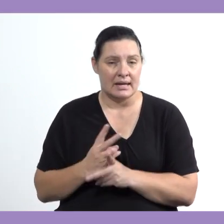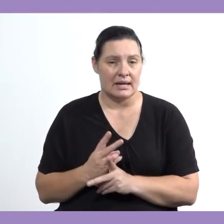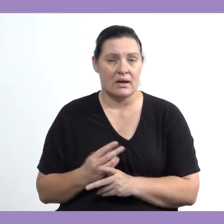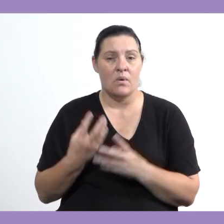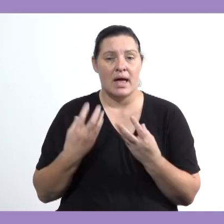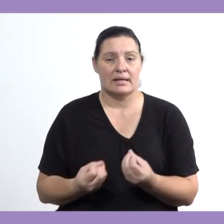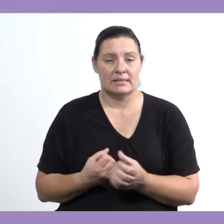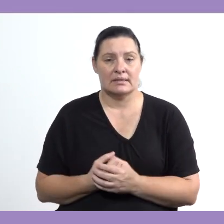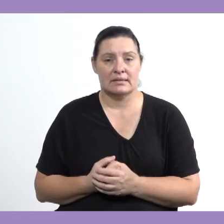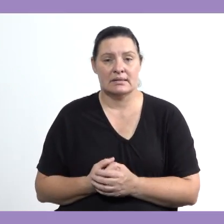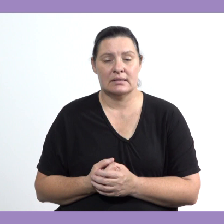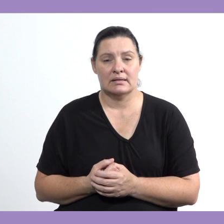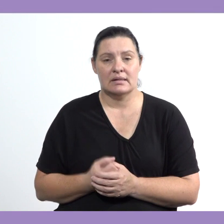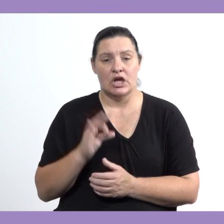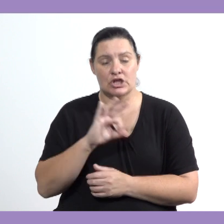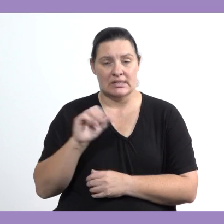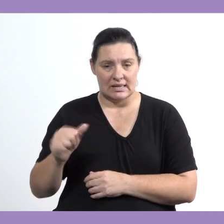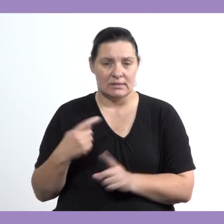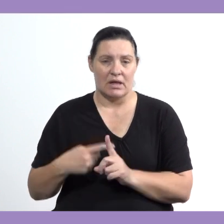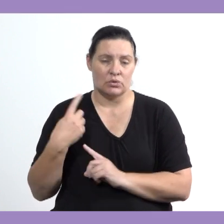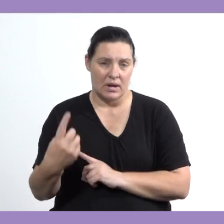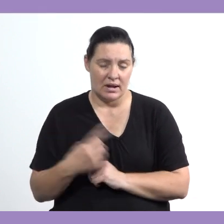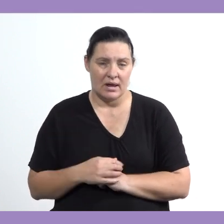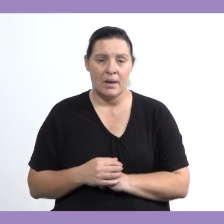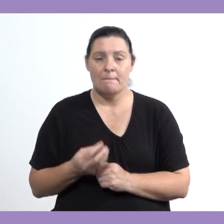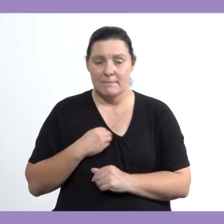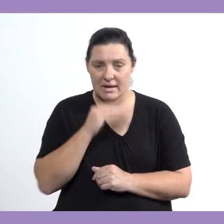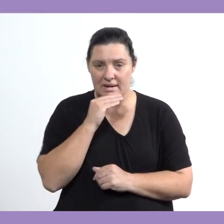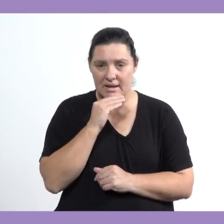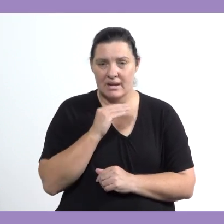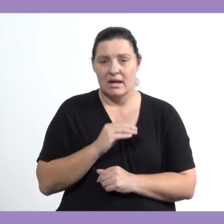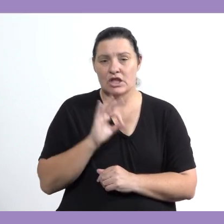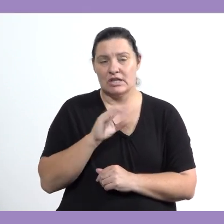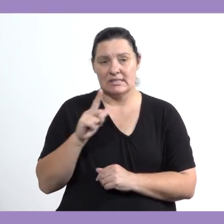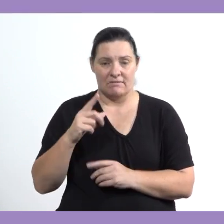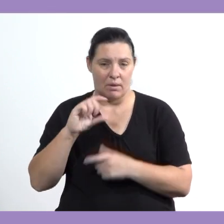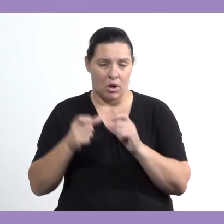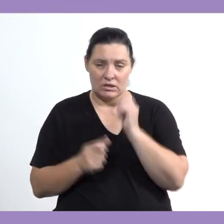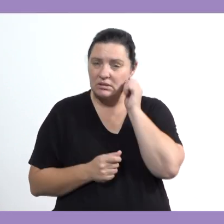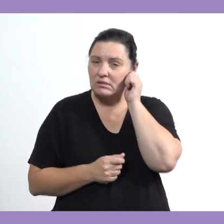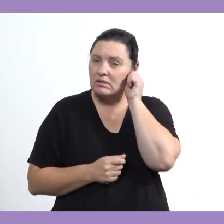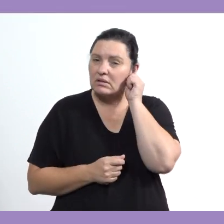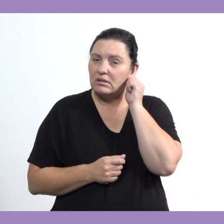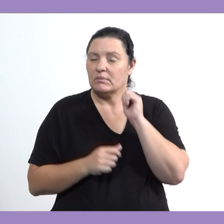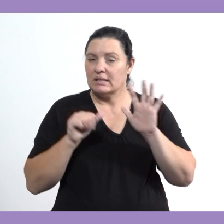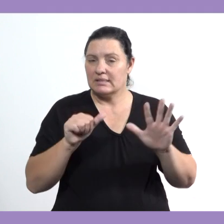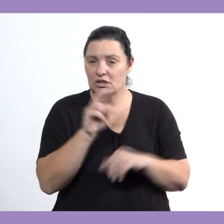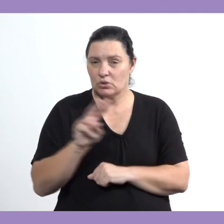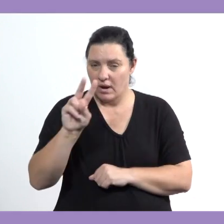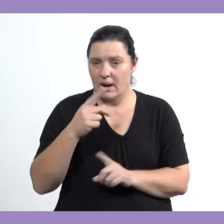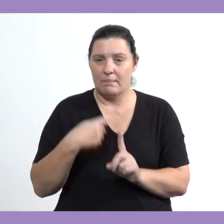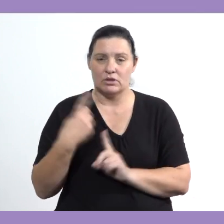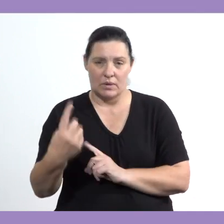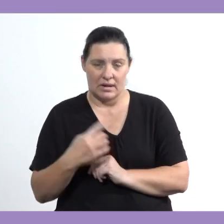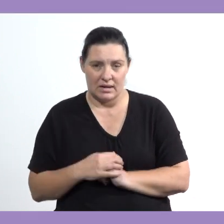then again, we had 36 plus 1, which gave us 37 blocks, and that came from 6